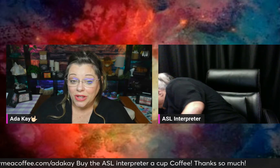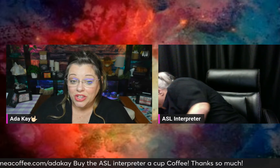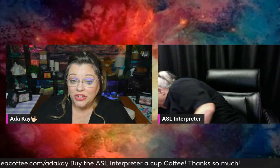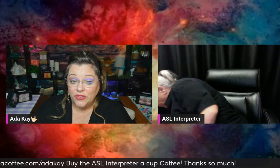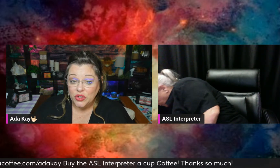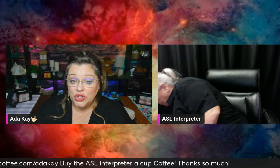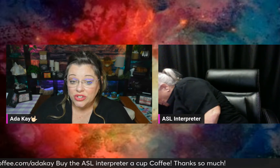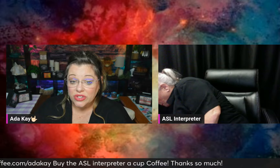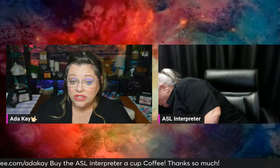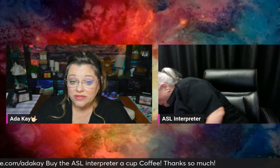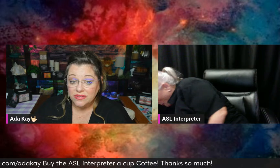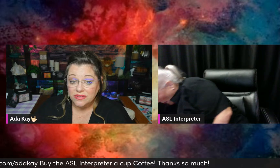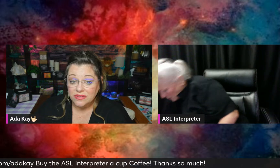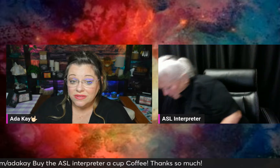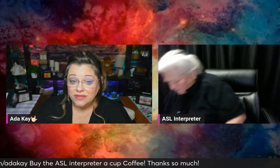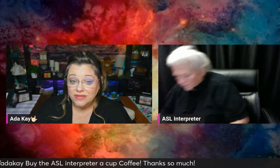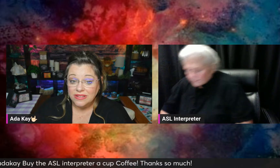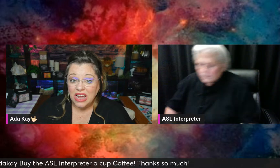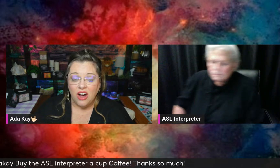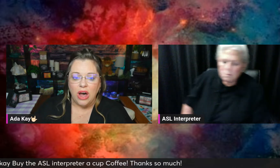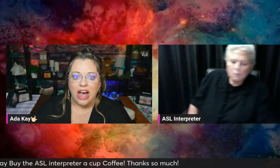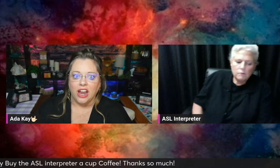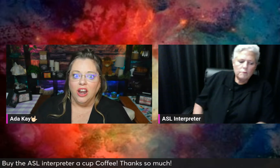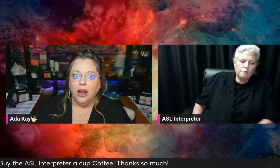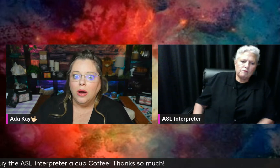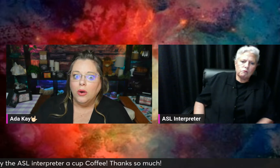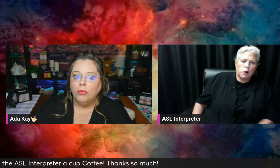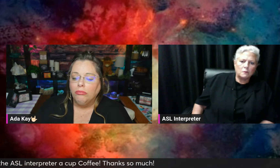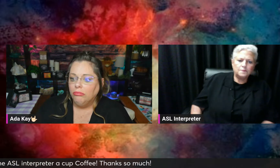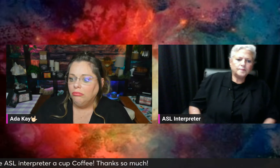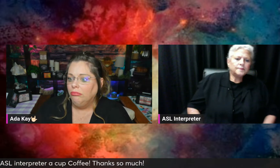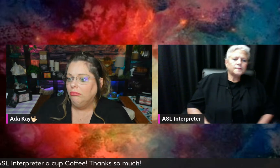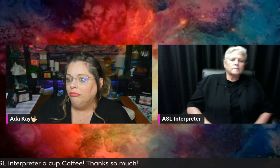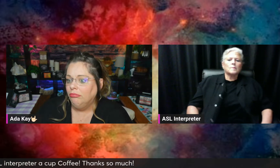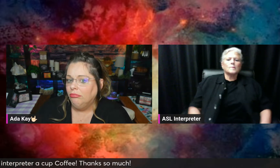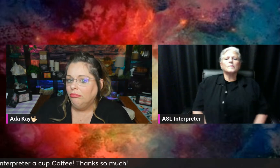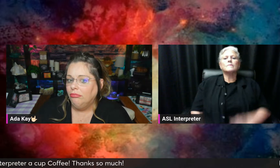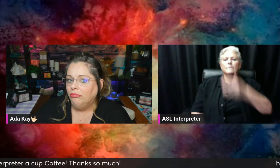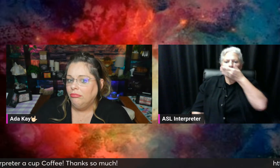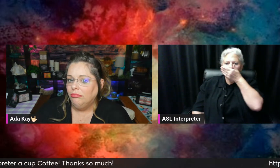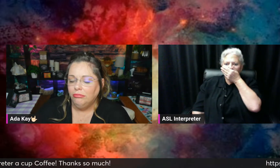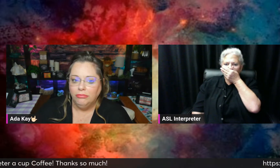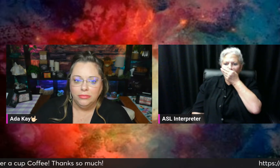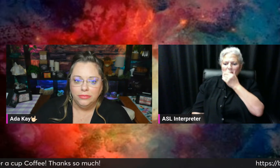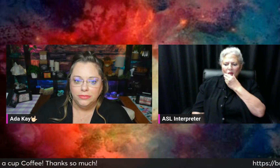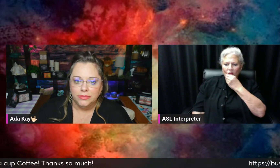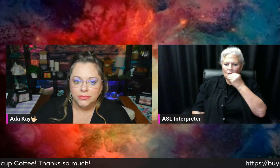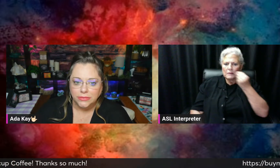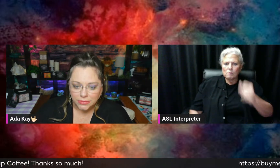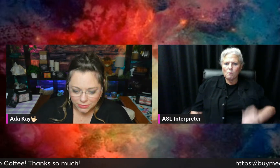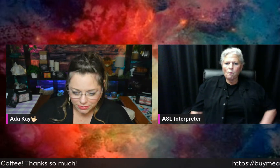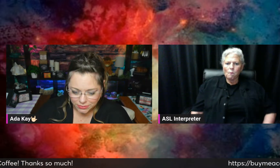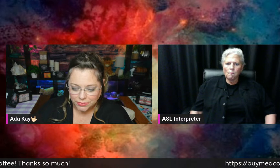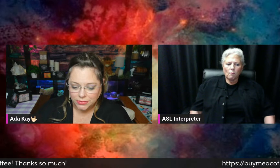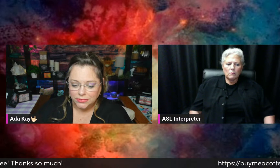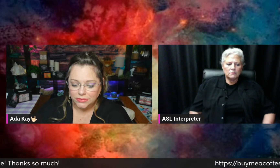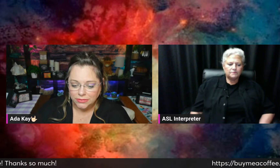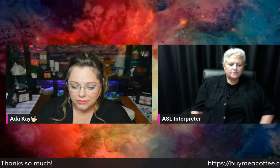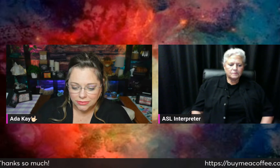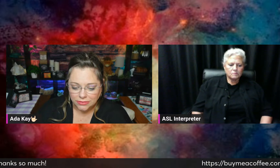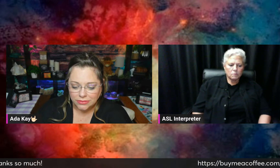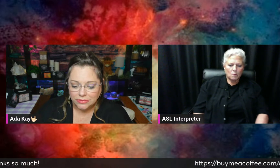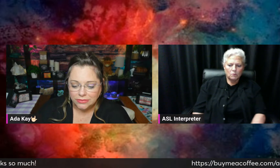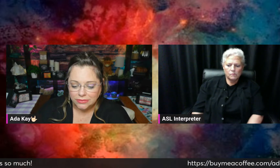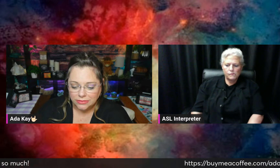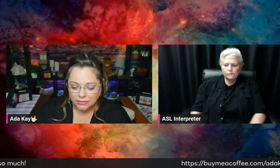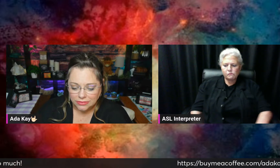talking about the infusions? Yes. Oh, I know. They make me sick as a dog afterwards. I